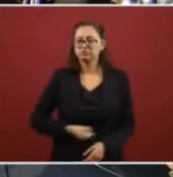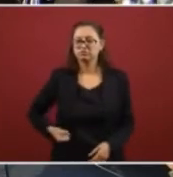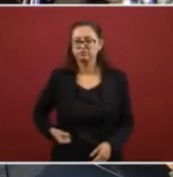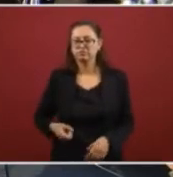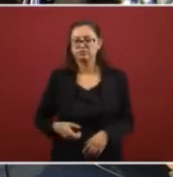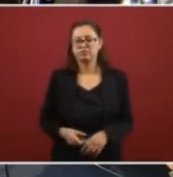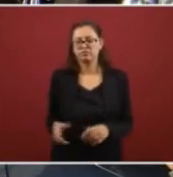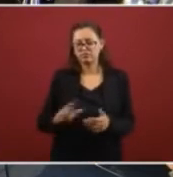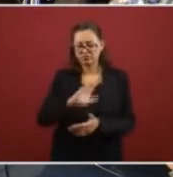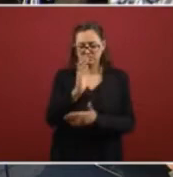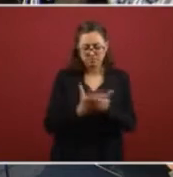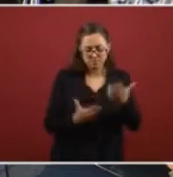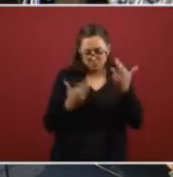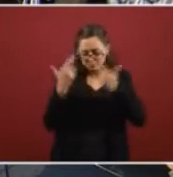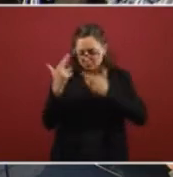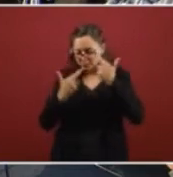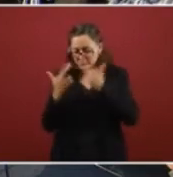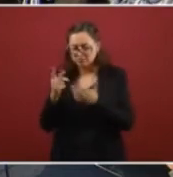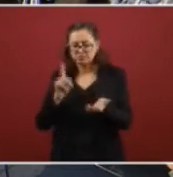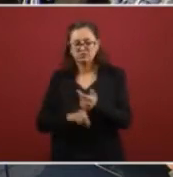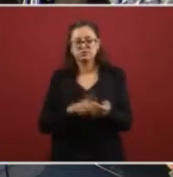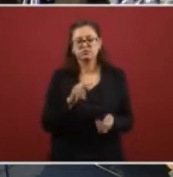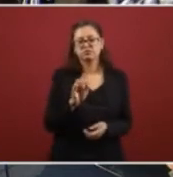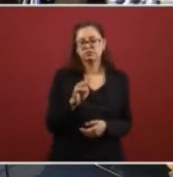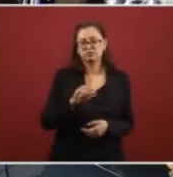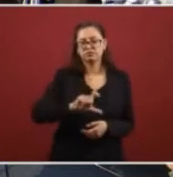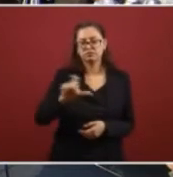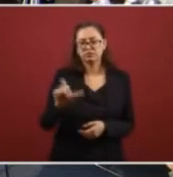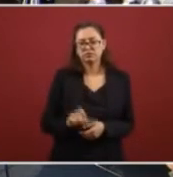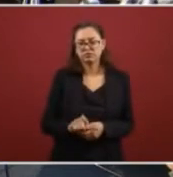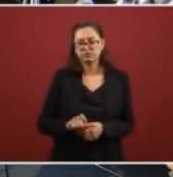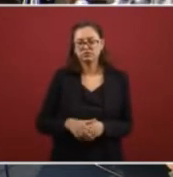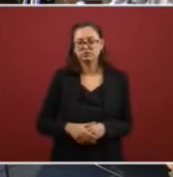in the revision of the contract in Pemex?